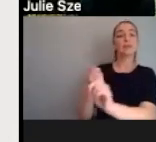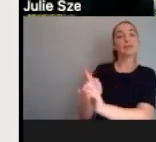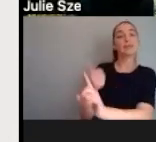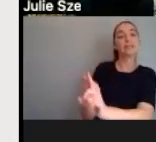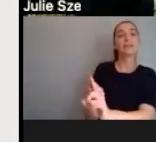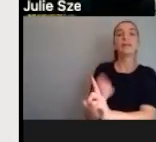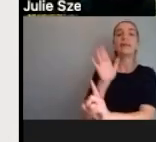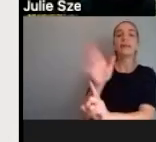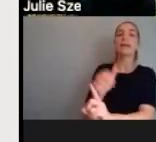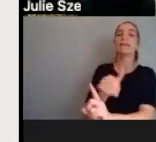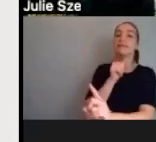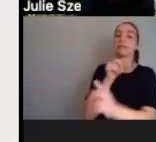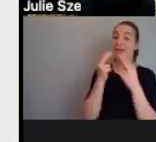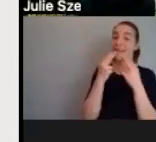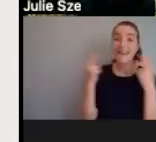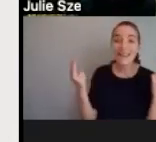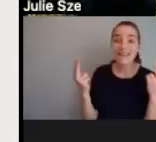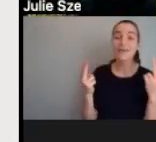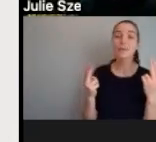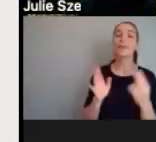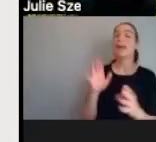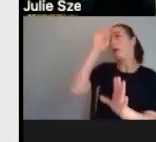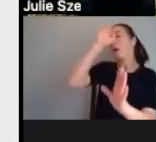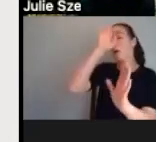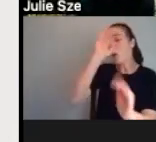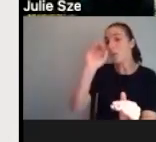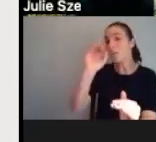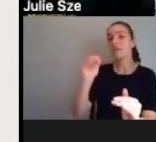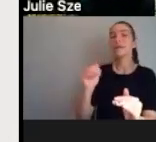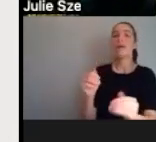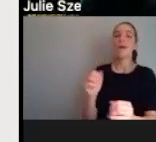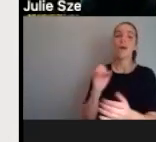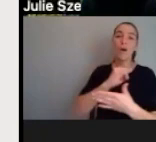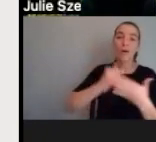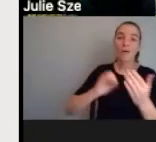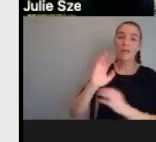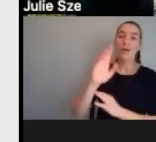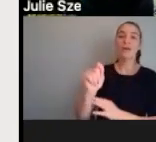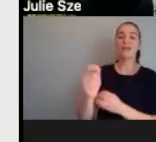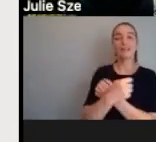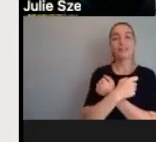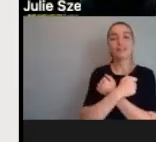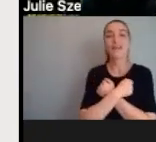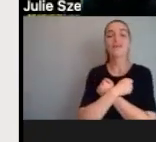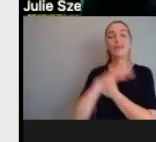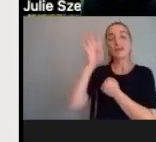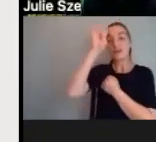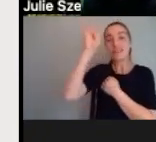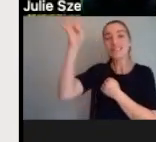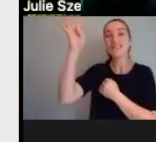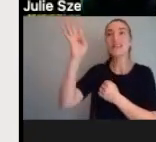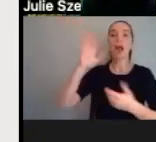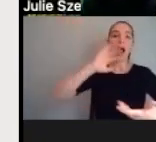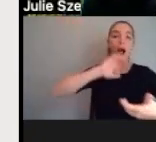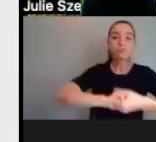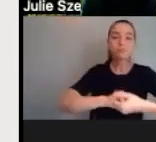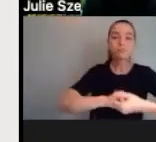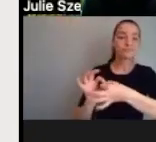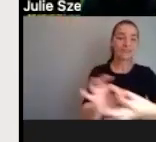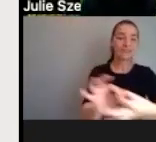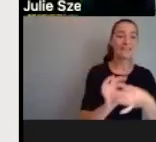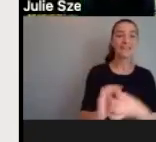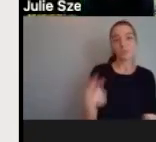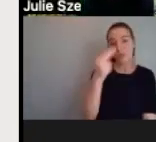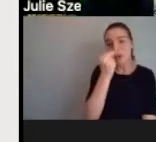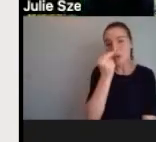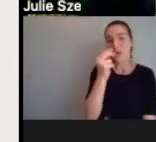foundations of art, love, creativity, um, restoration, political resistance, collaborative relationships, and humor in the face of this